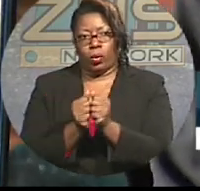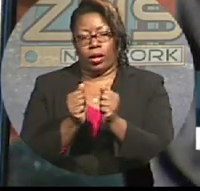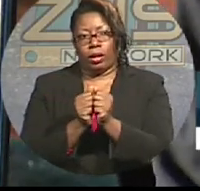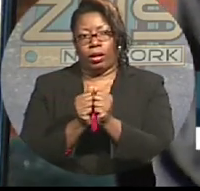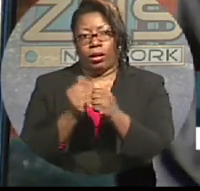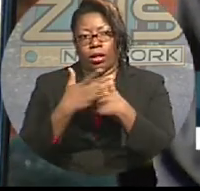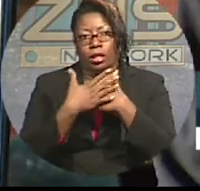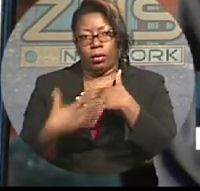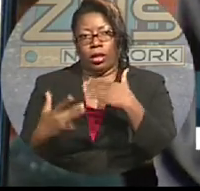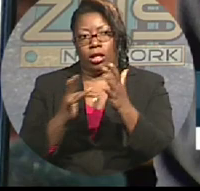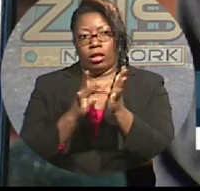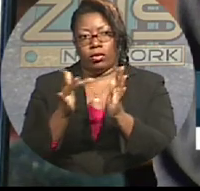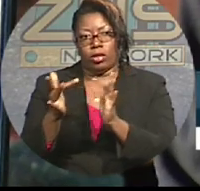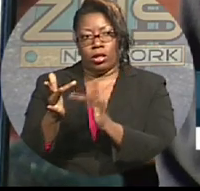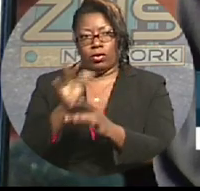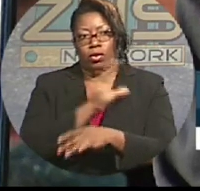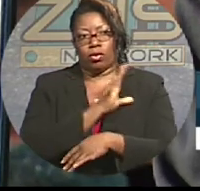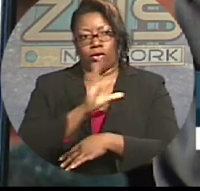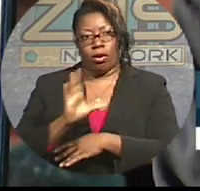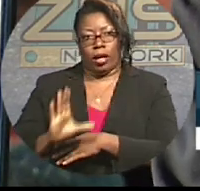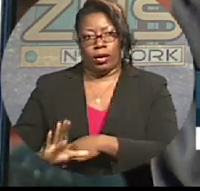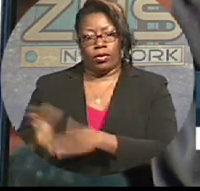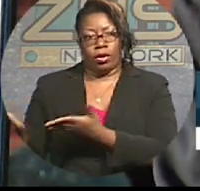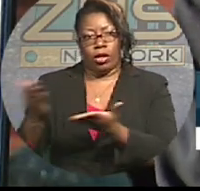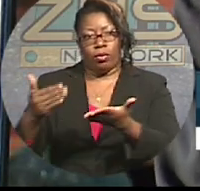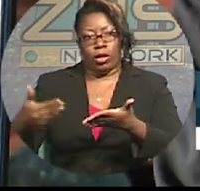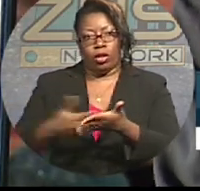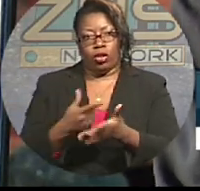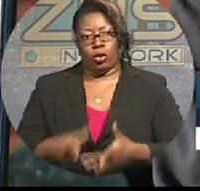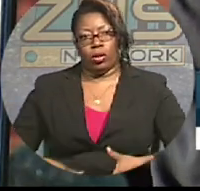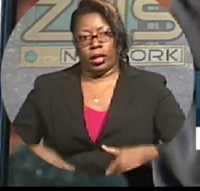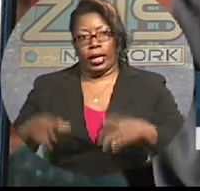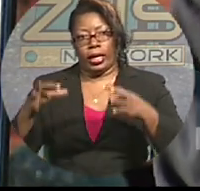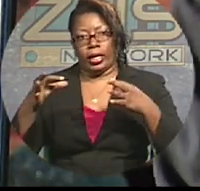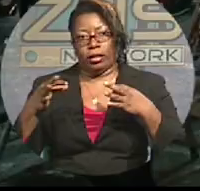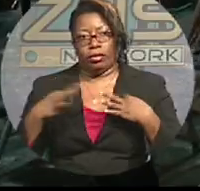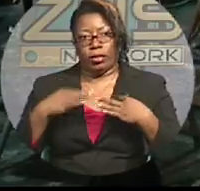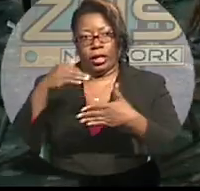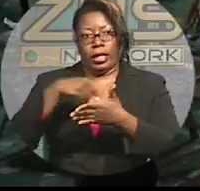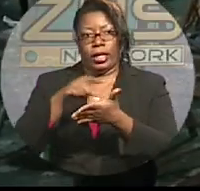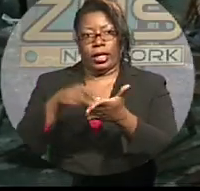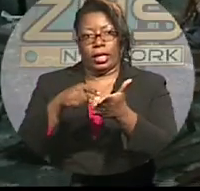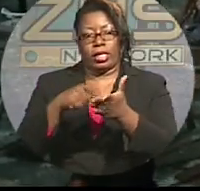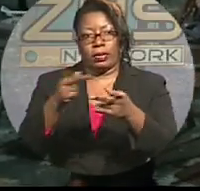Christ, bring new life in this place